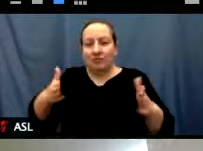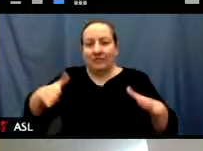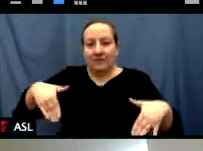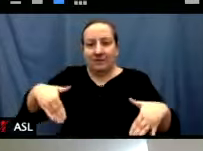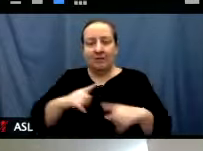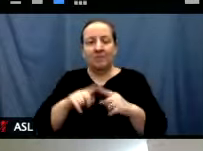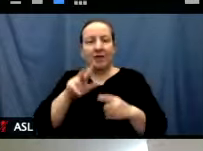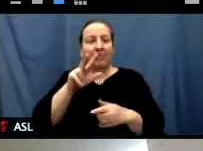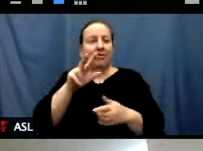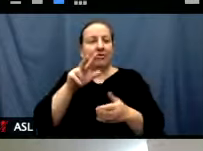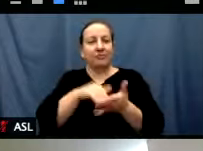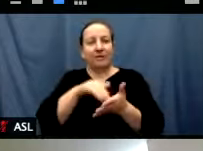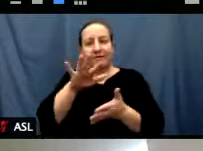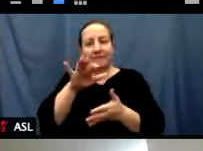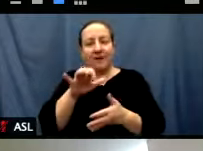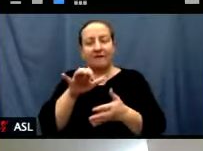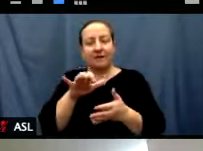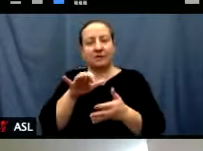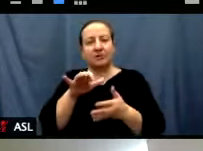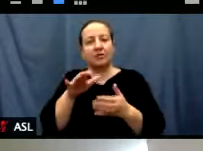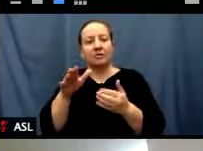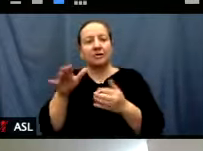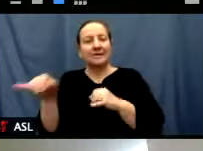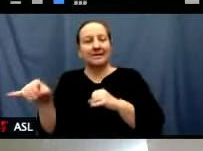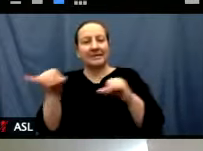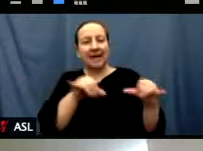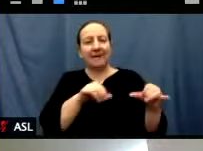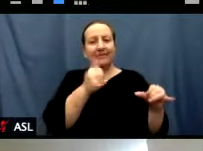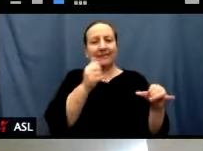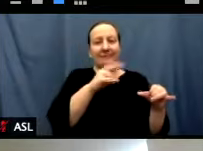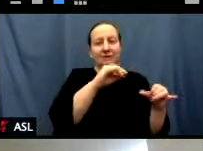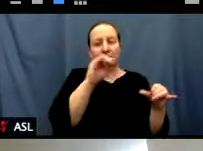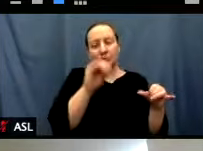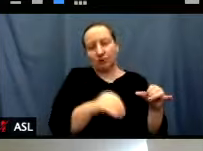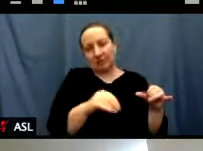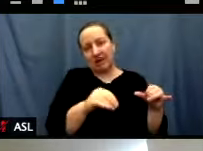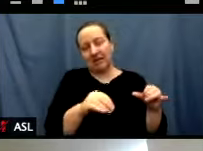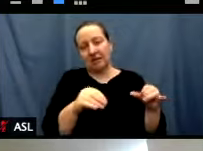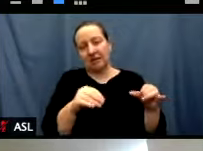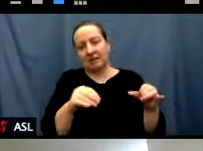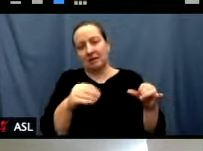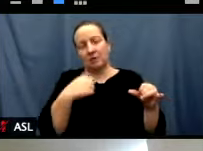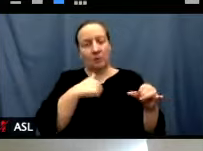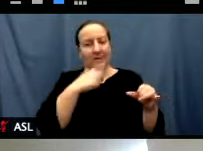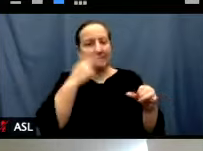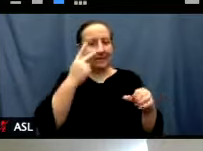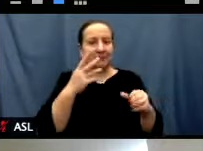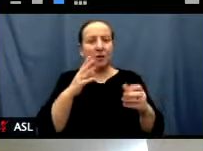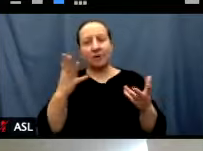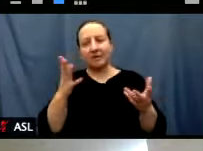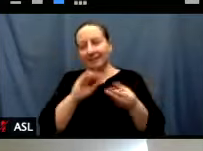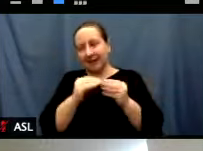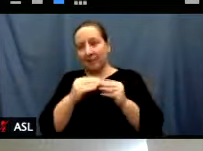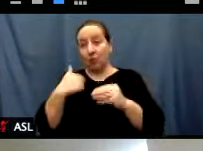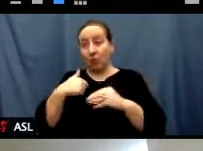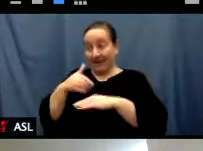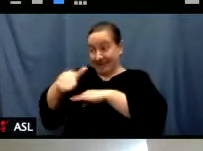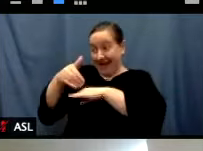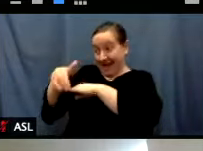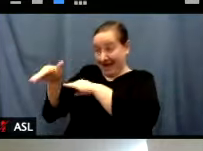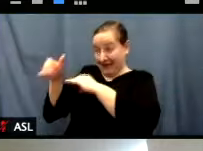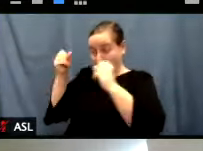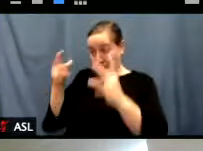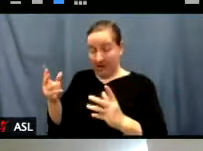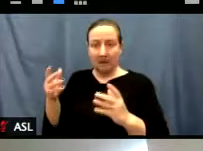is tracking very similarly to the 17% adoption we see. So it's really about numbers. We're over sending so that we don't lose